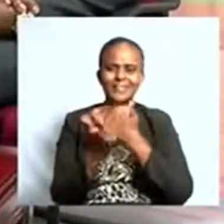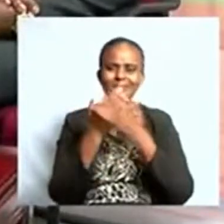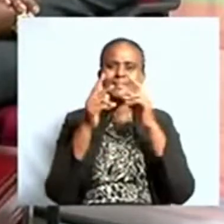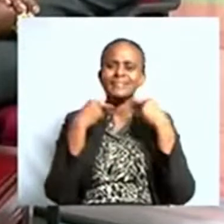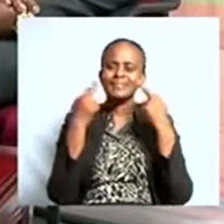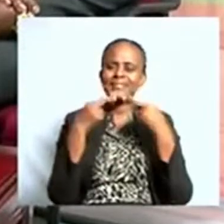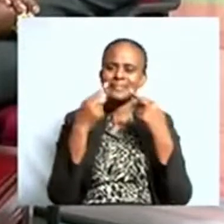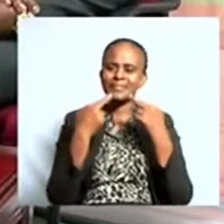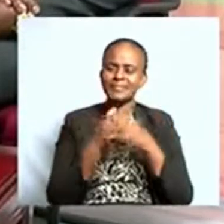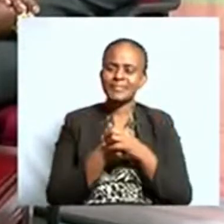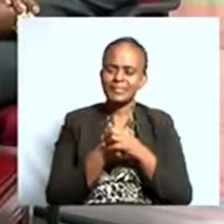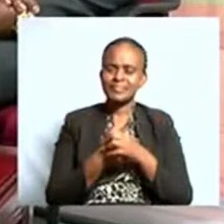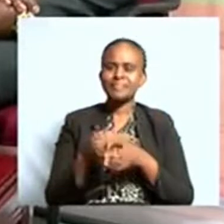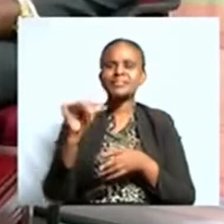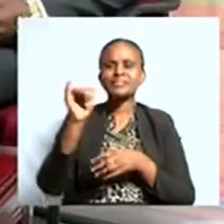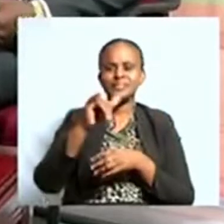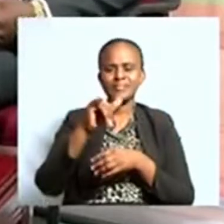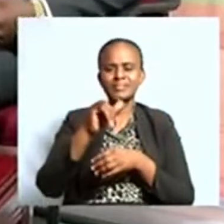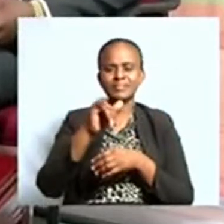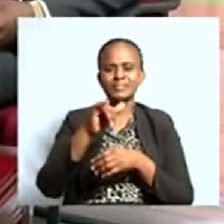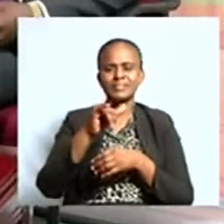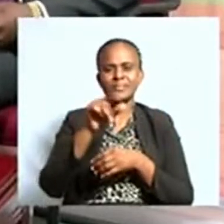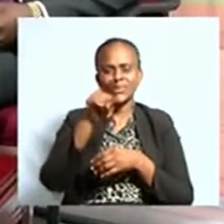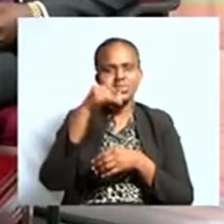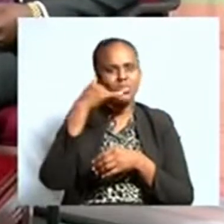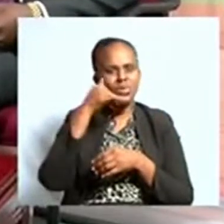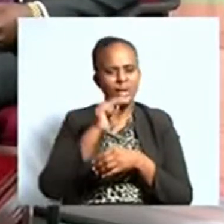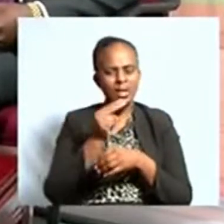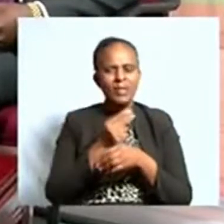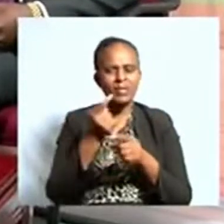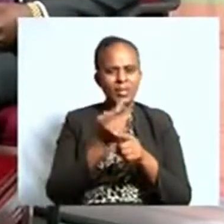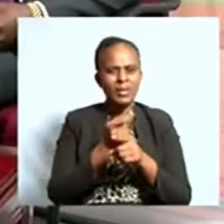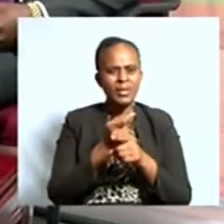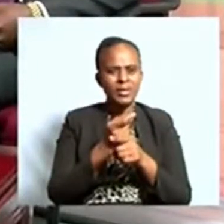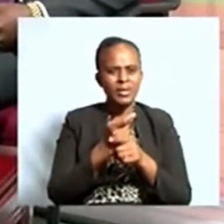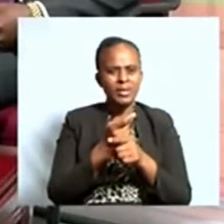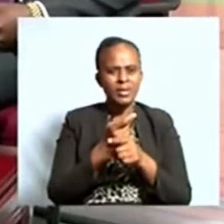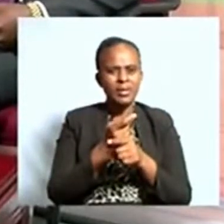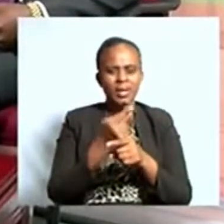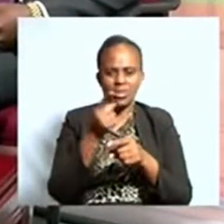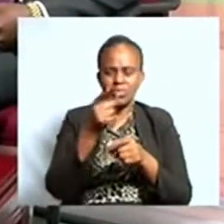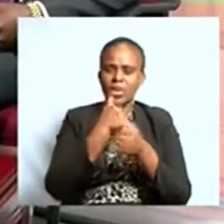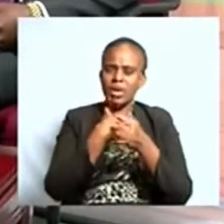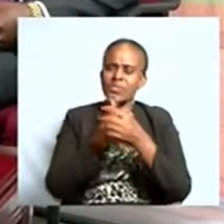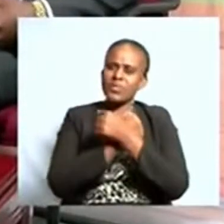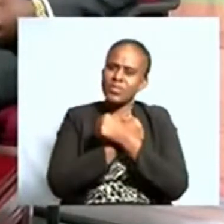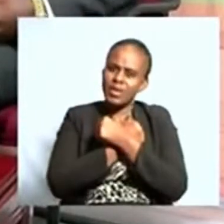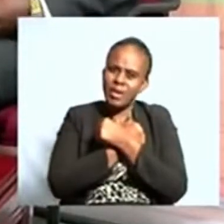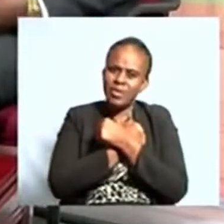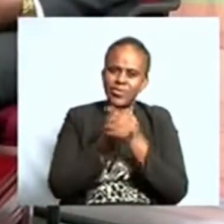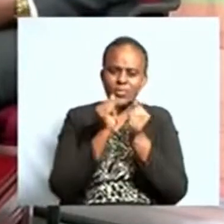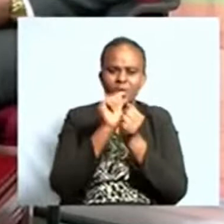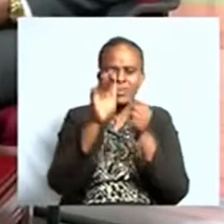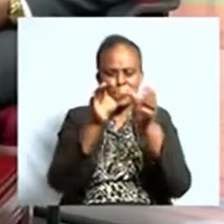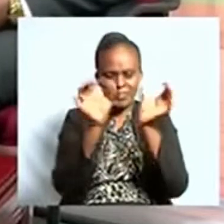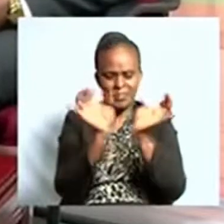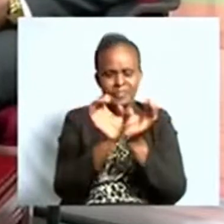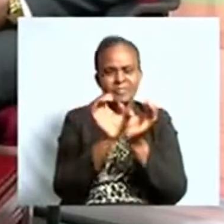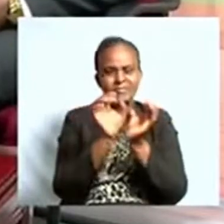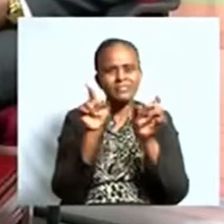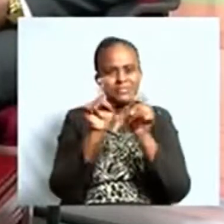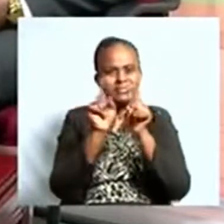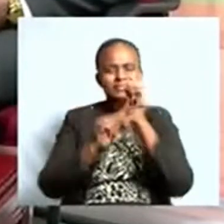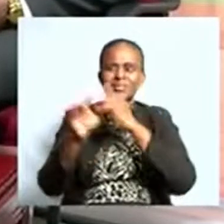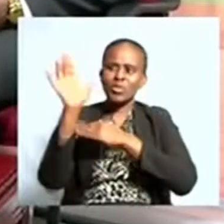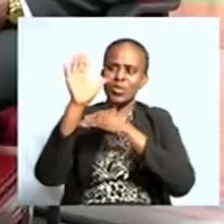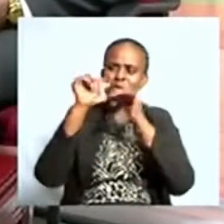morning. Yes, please. Reverend, where are you calling us from? I've heard you've got the compassion with that constituents, and may God continue